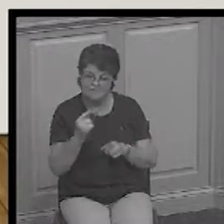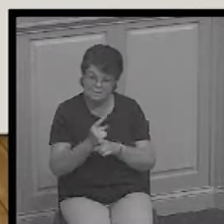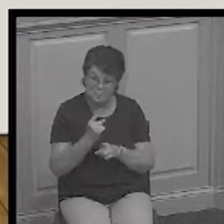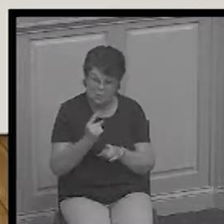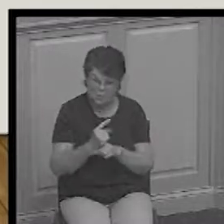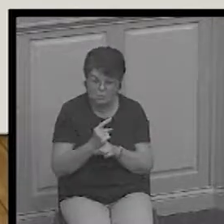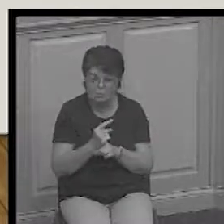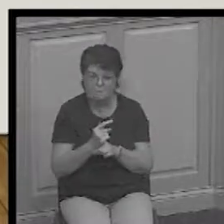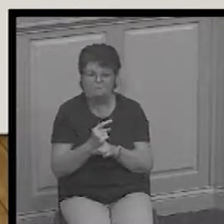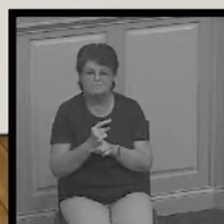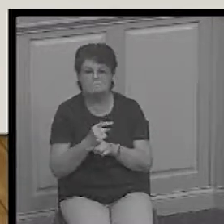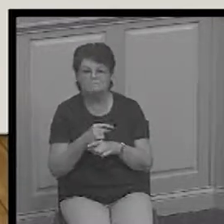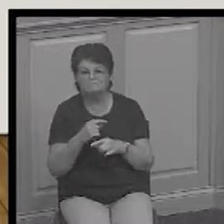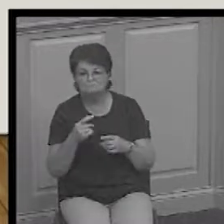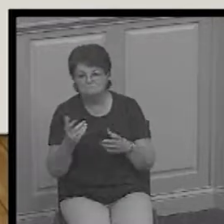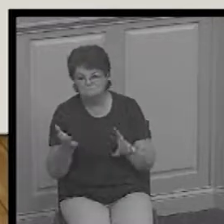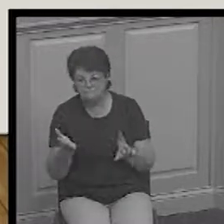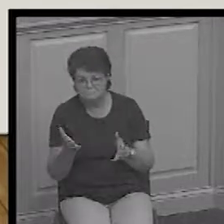appropriate,